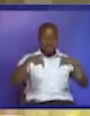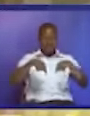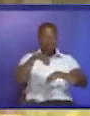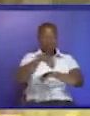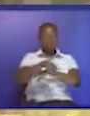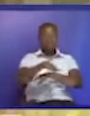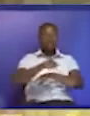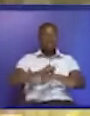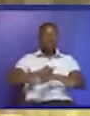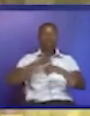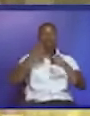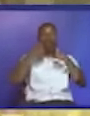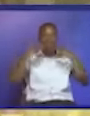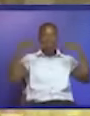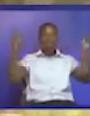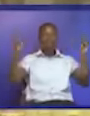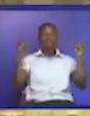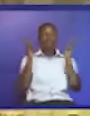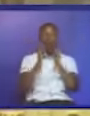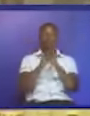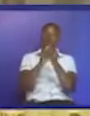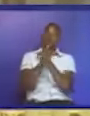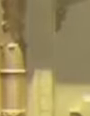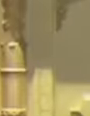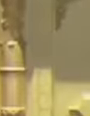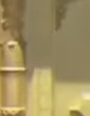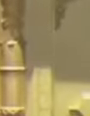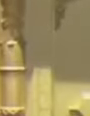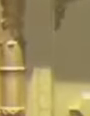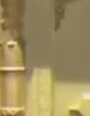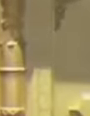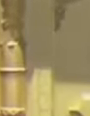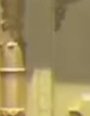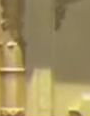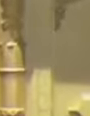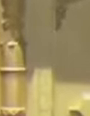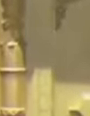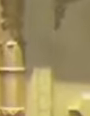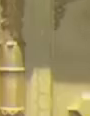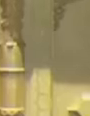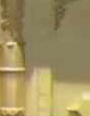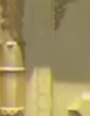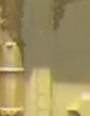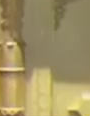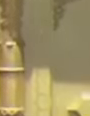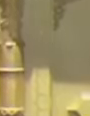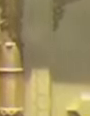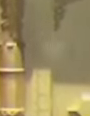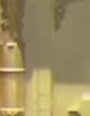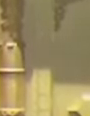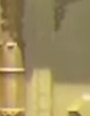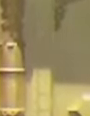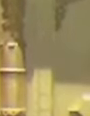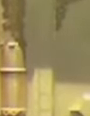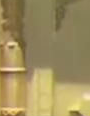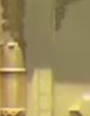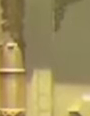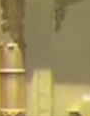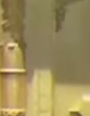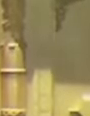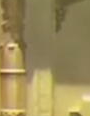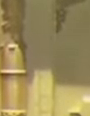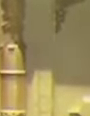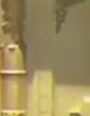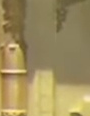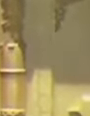I declare that I love you. I believe in you, that you are the Son of